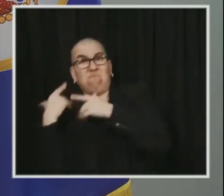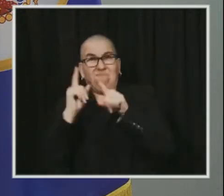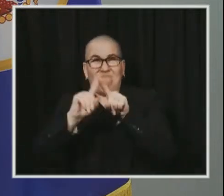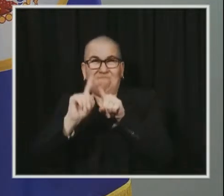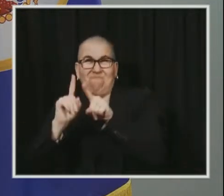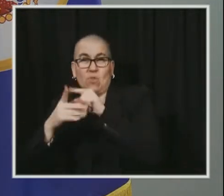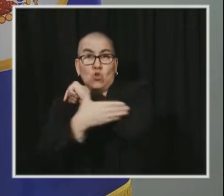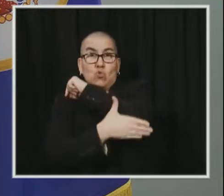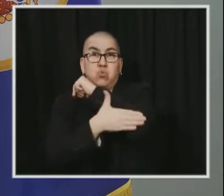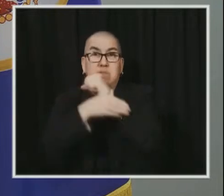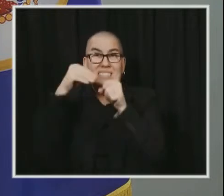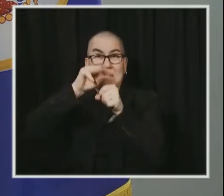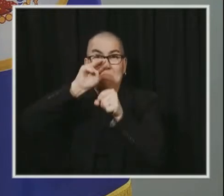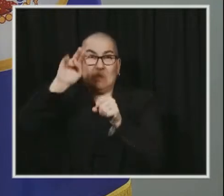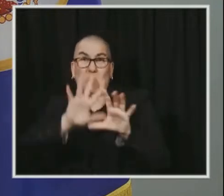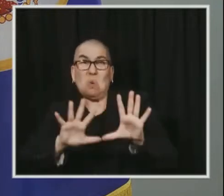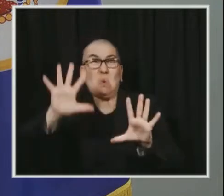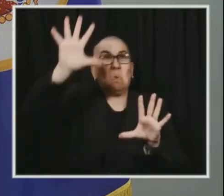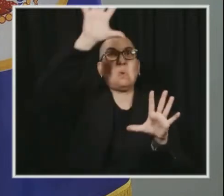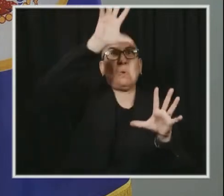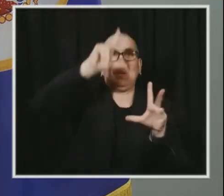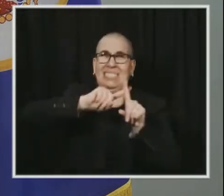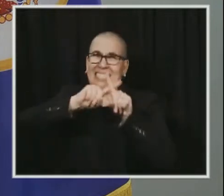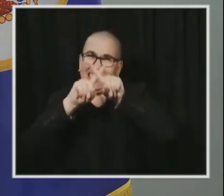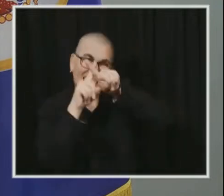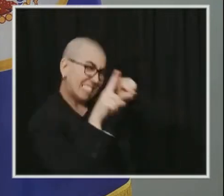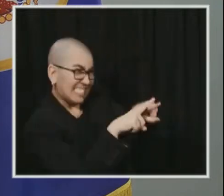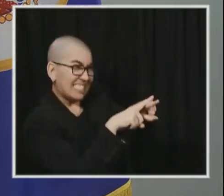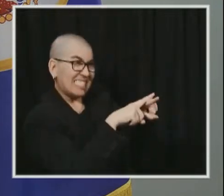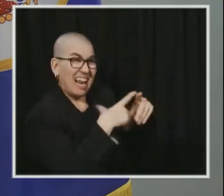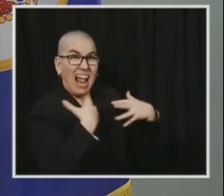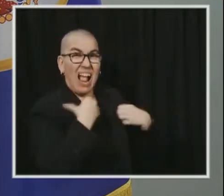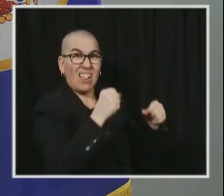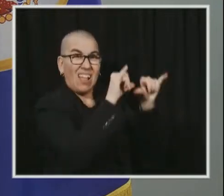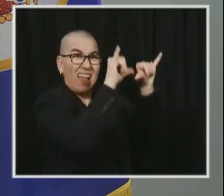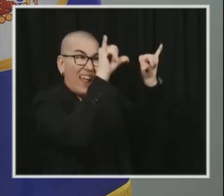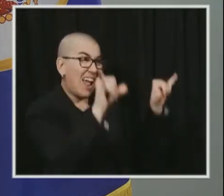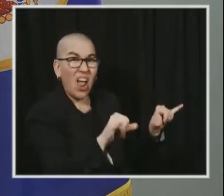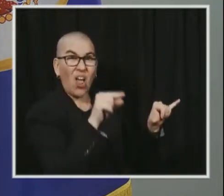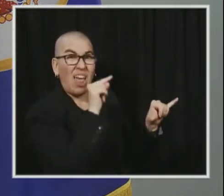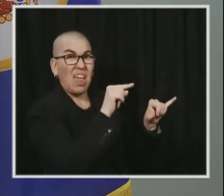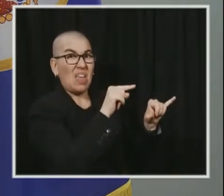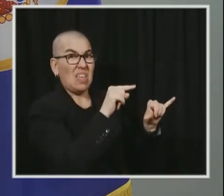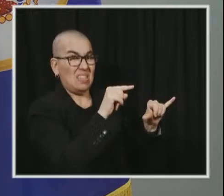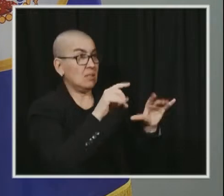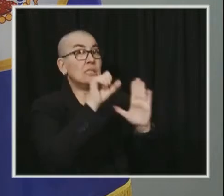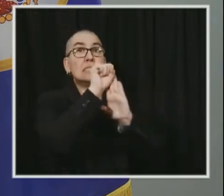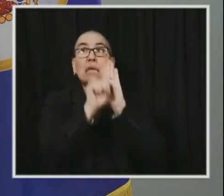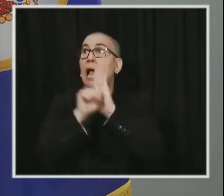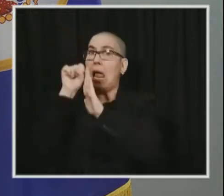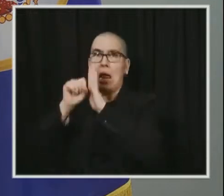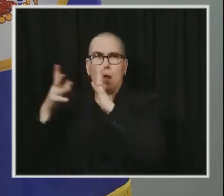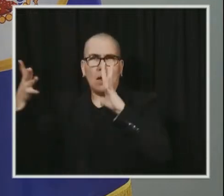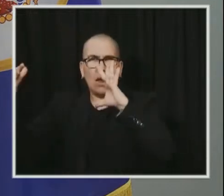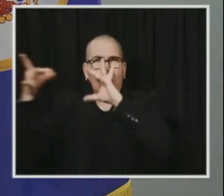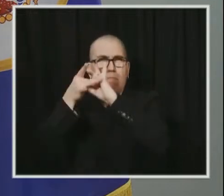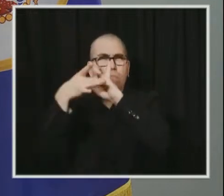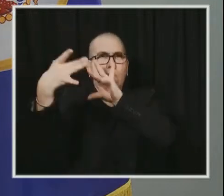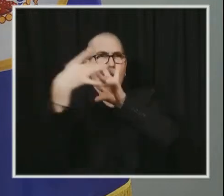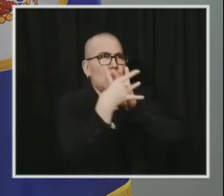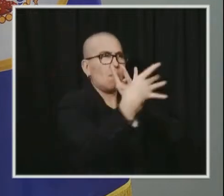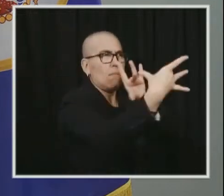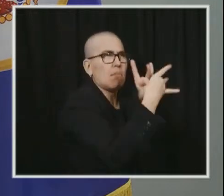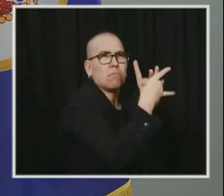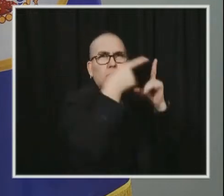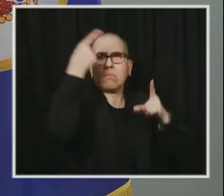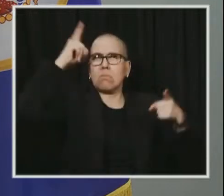really rely on all healthcare systems and everyone in the state working together. Our healthcare system collaborates with other healthcare